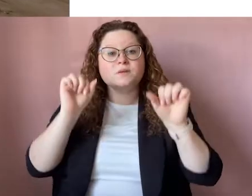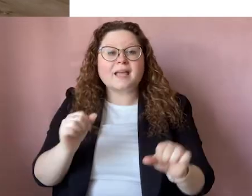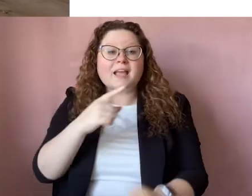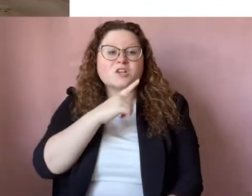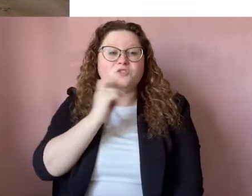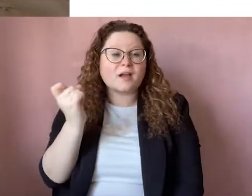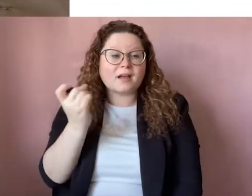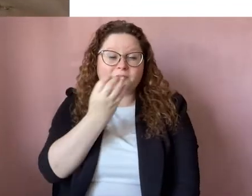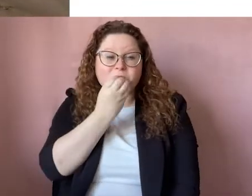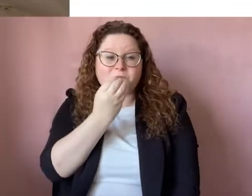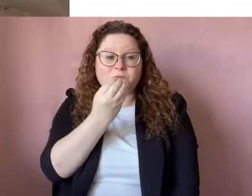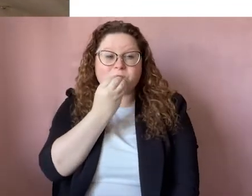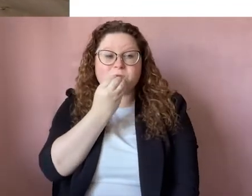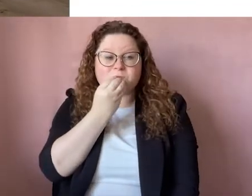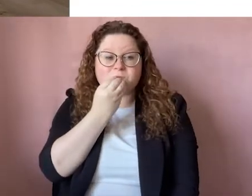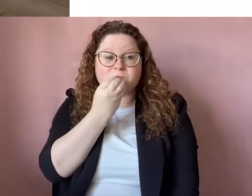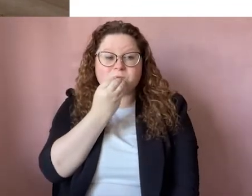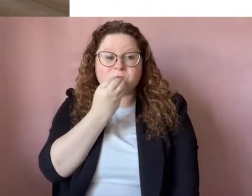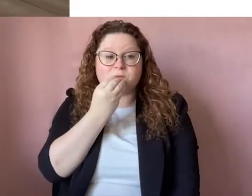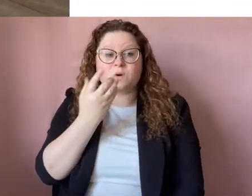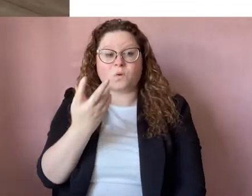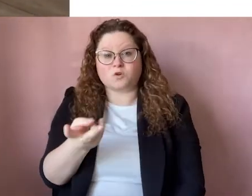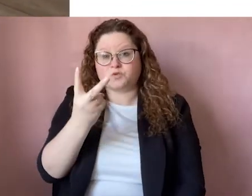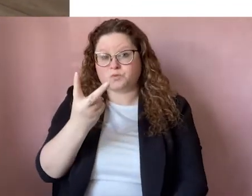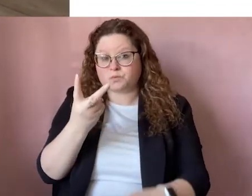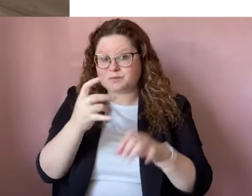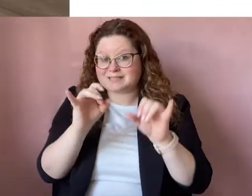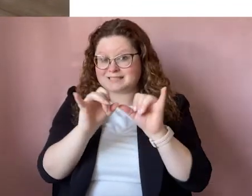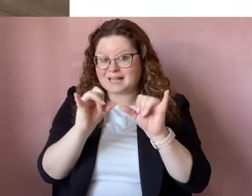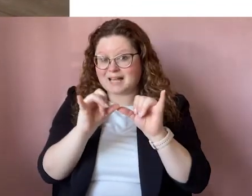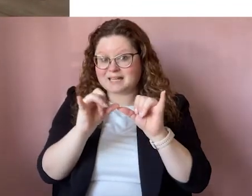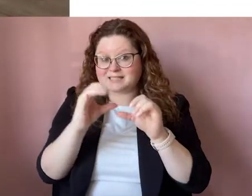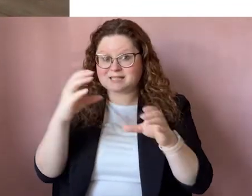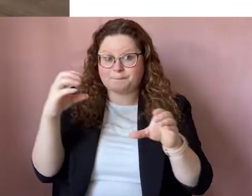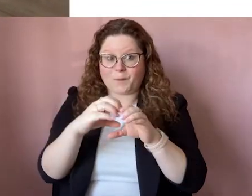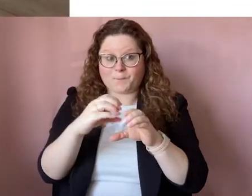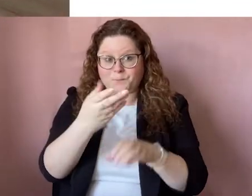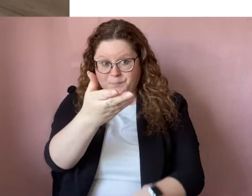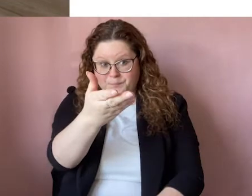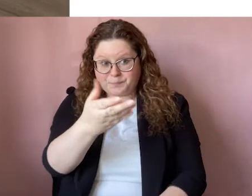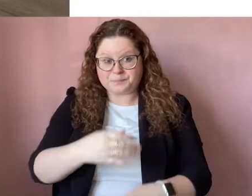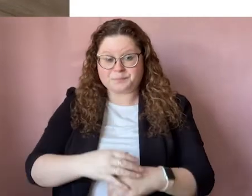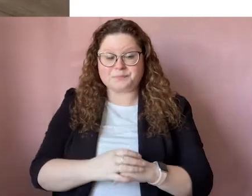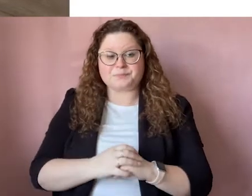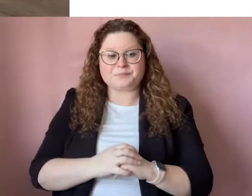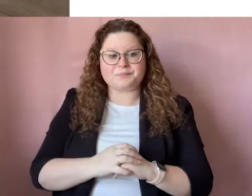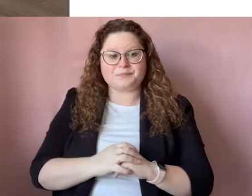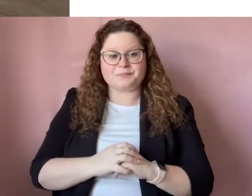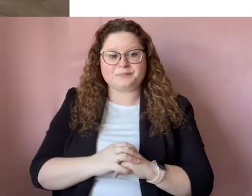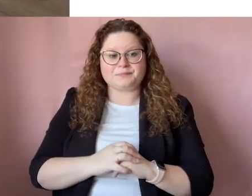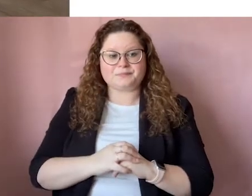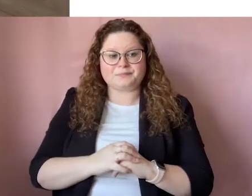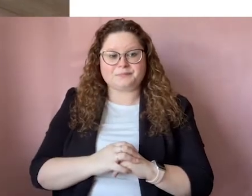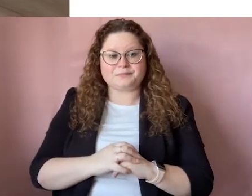there, combine the two sizes together, and it just rolls out the dispenser